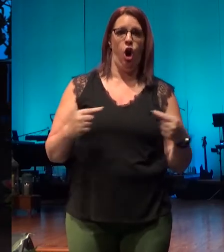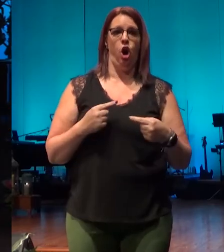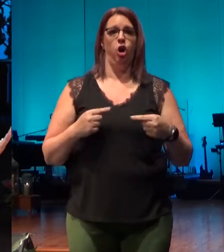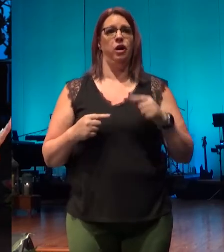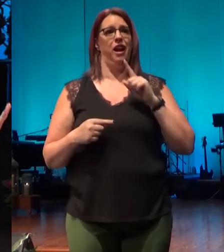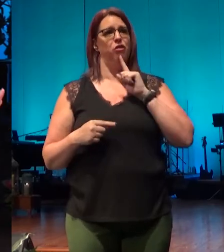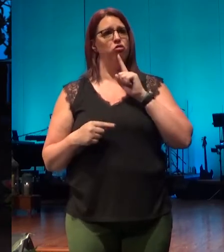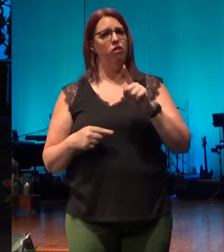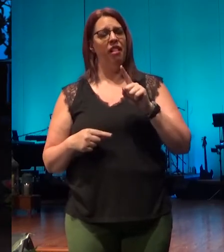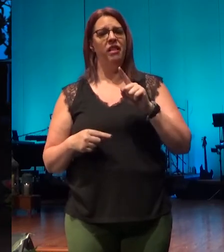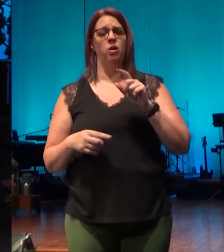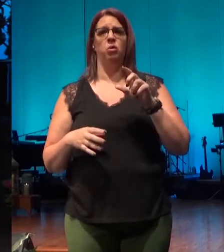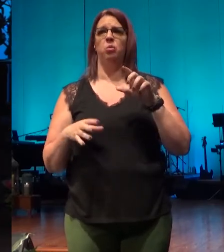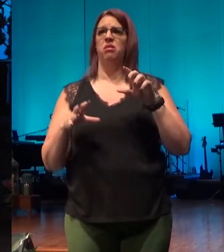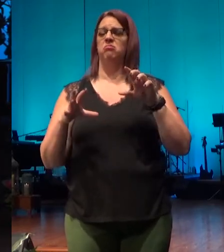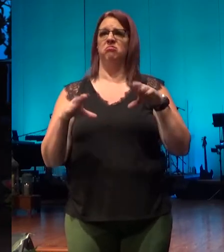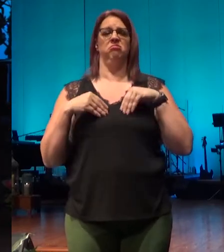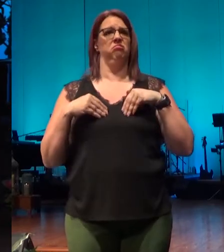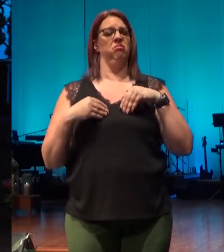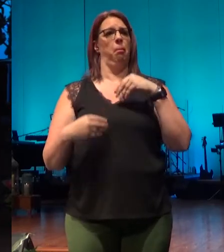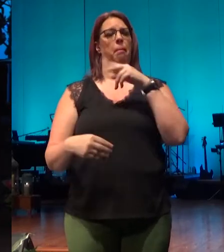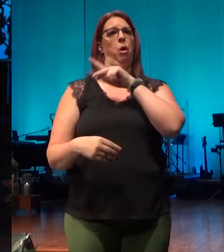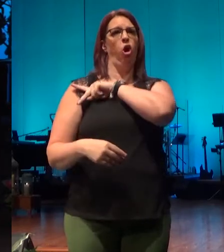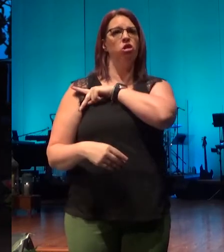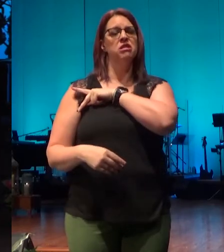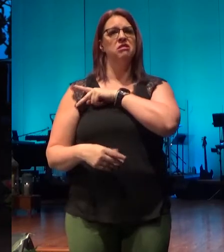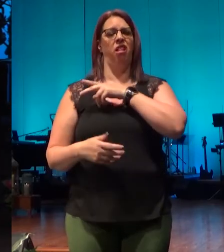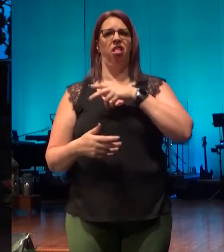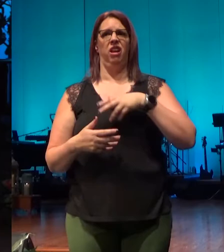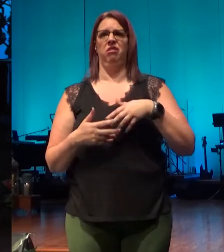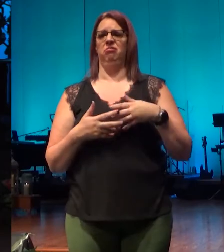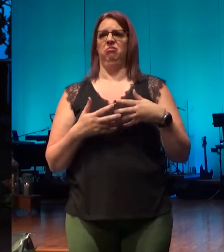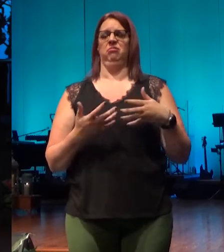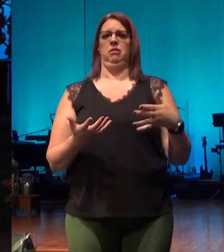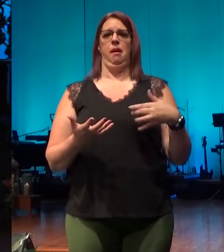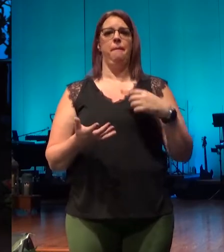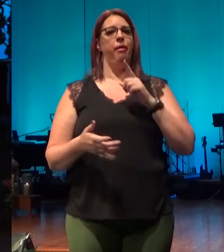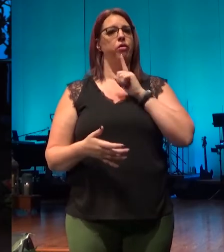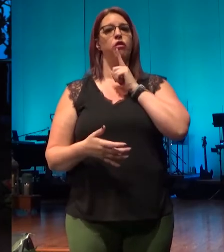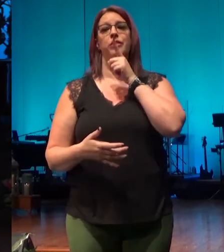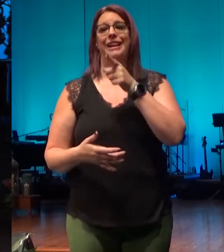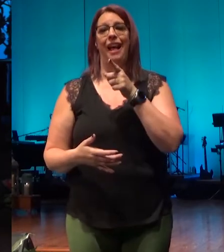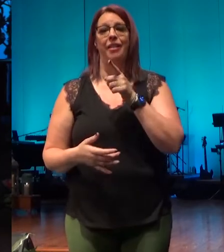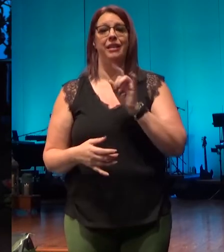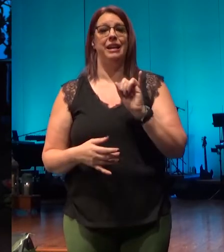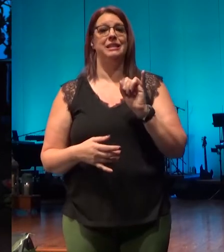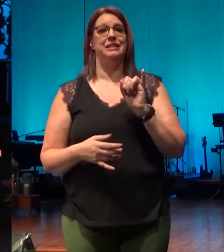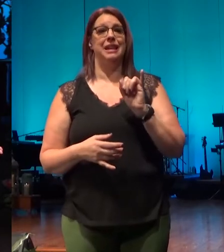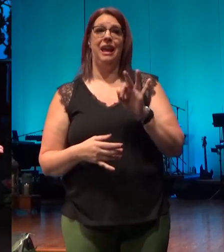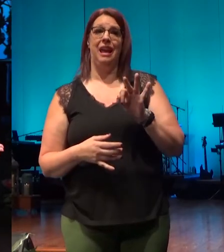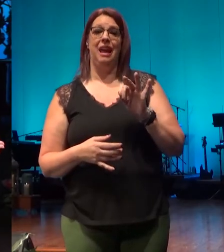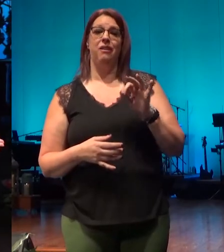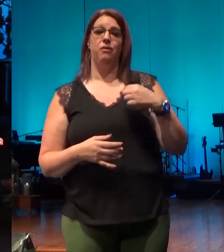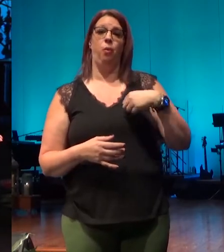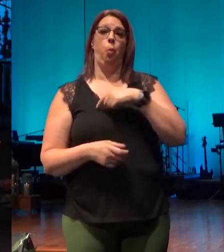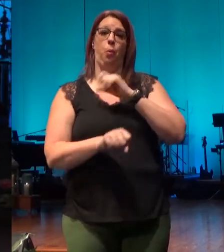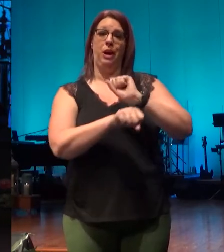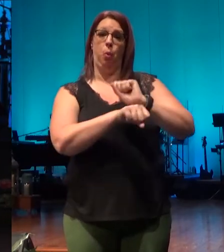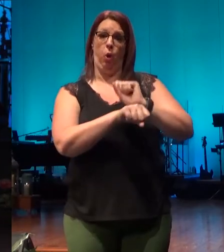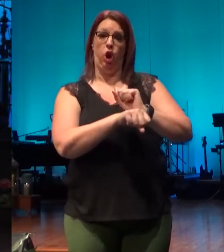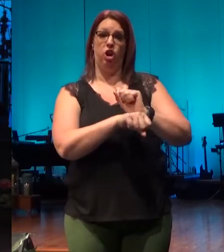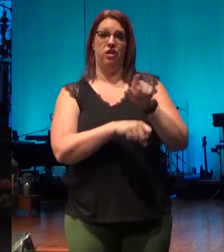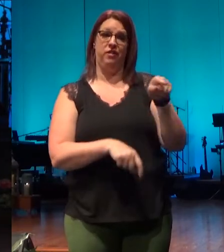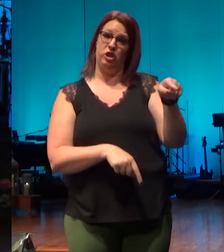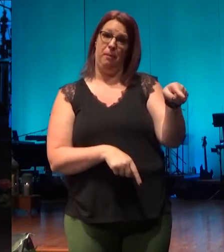really personally. And yet, the reality is, when we work for someone, they're going to give us input and advice. That's part of